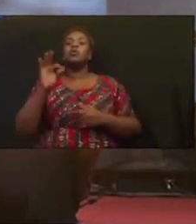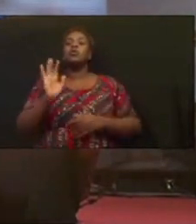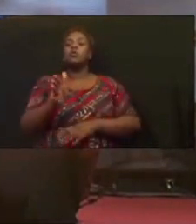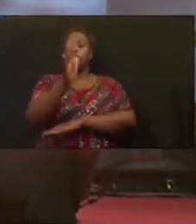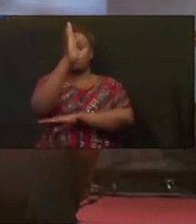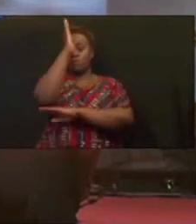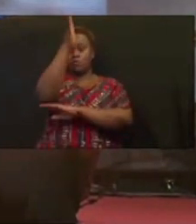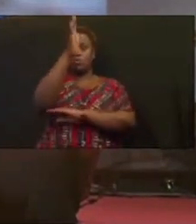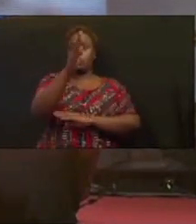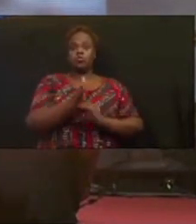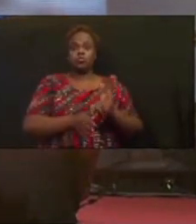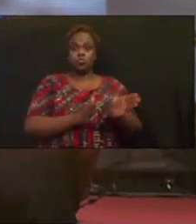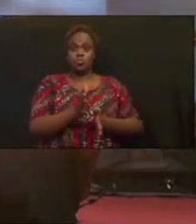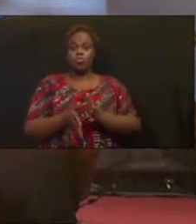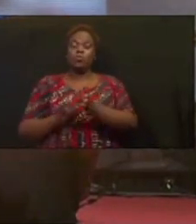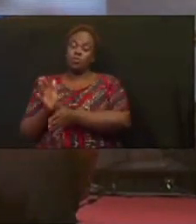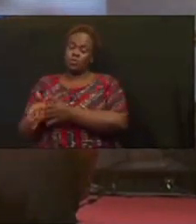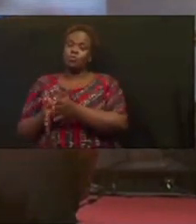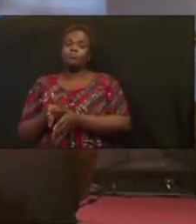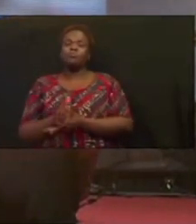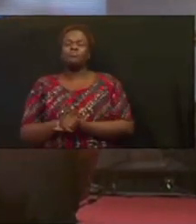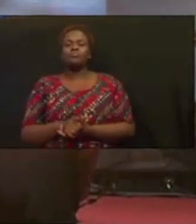albeit empowered by priesthood.